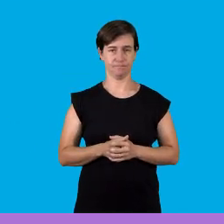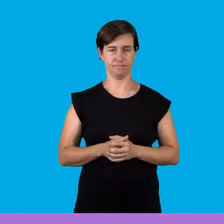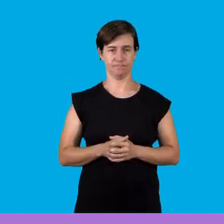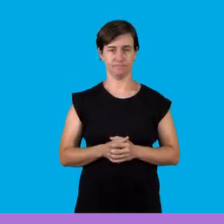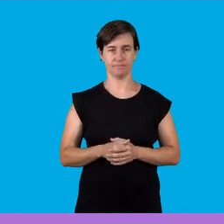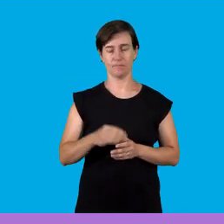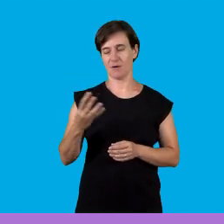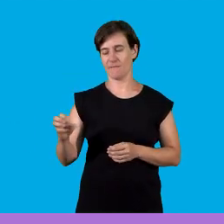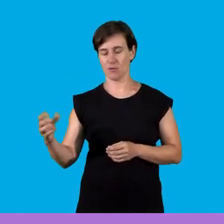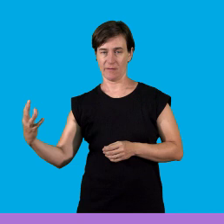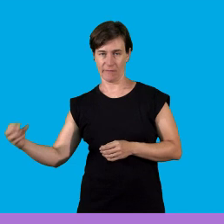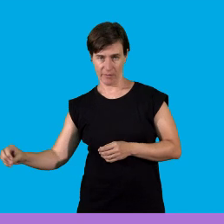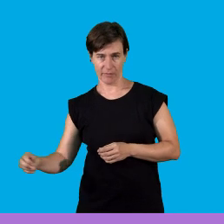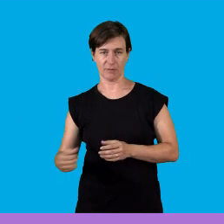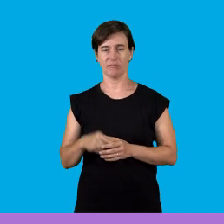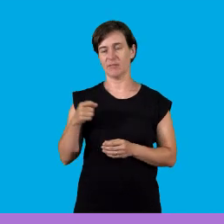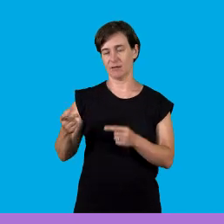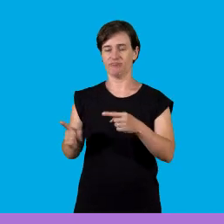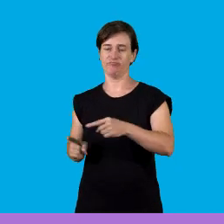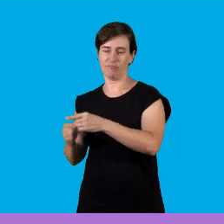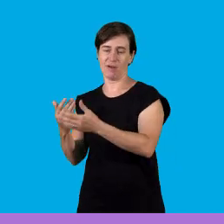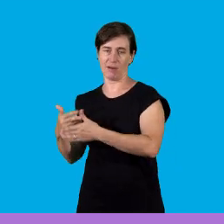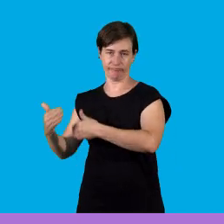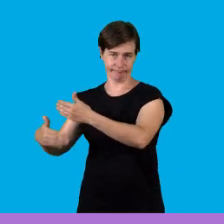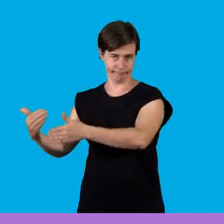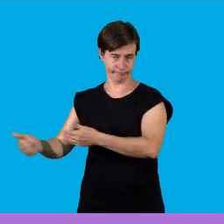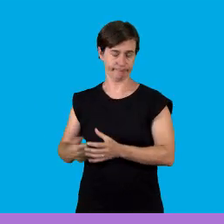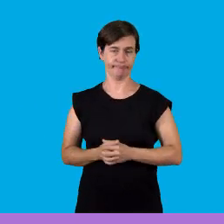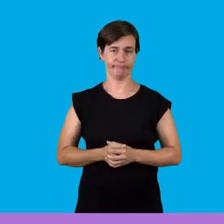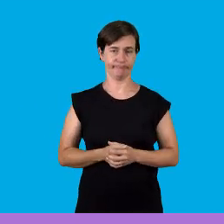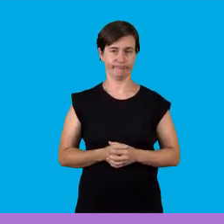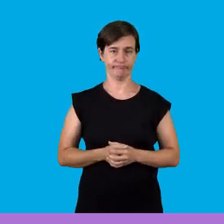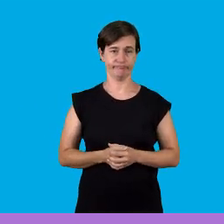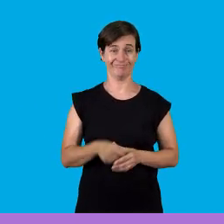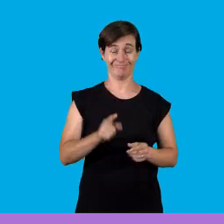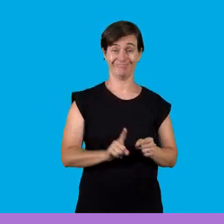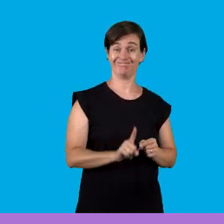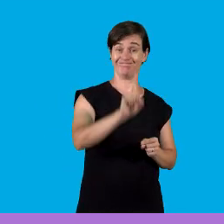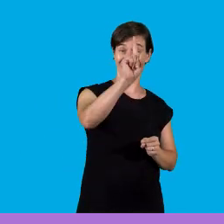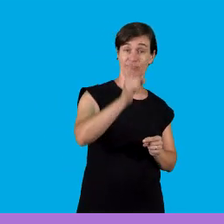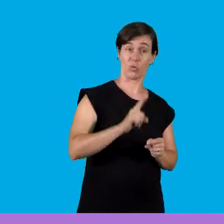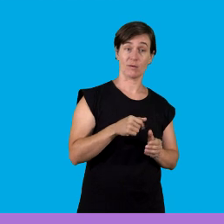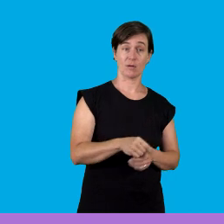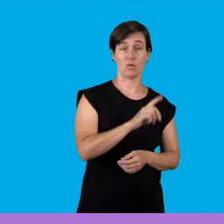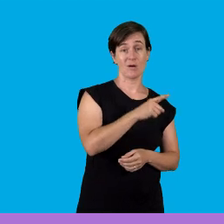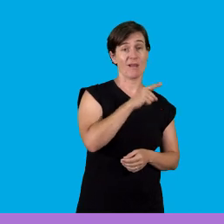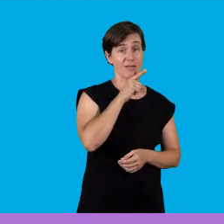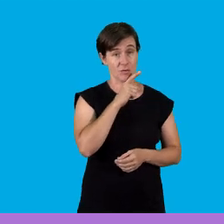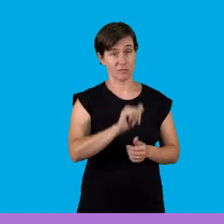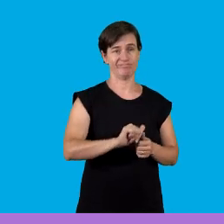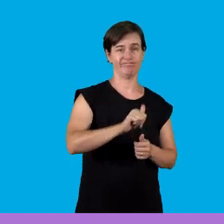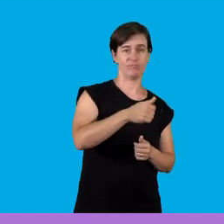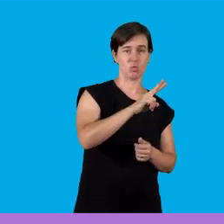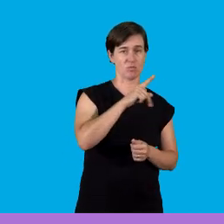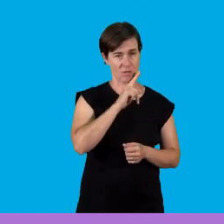So this will be 40 and 50 and it can continue. Are we fine? Here I'll start by indicating 1,000,